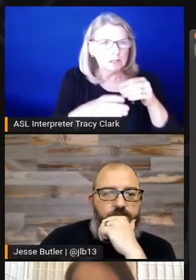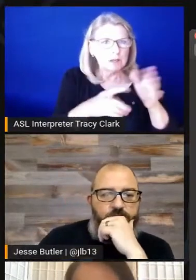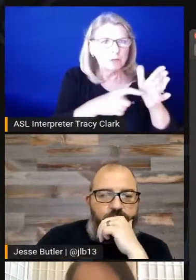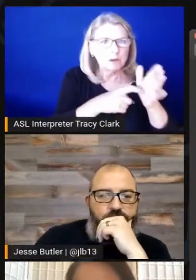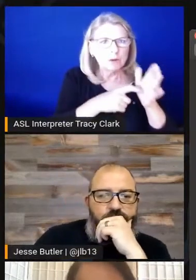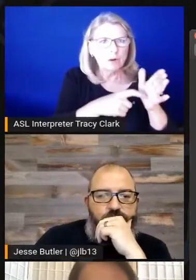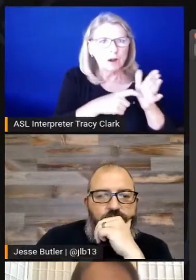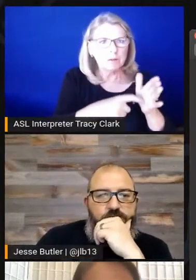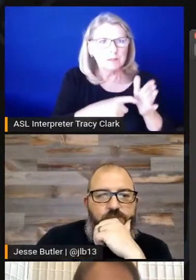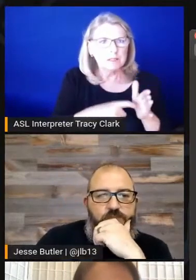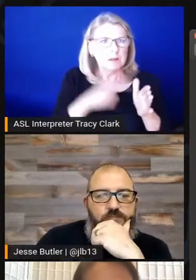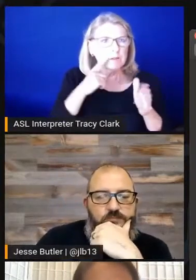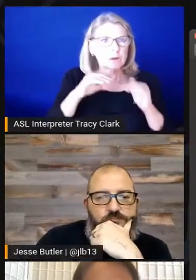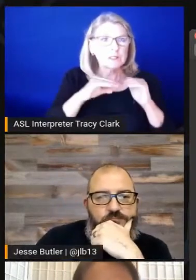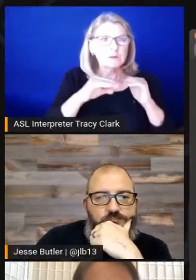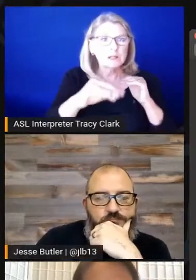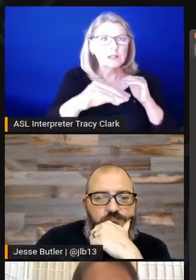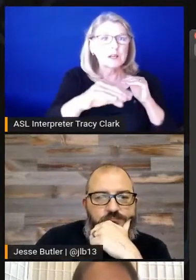this year.